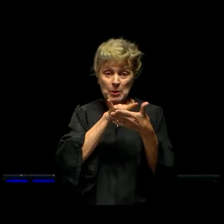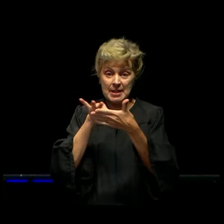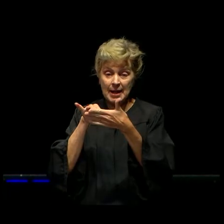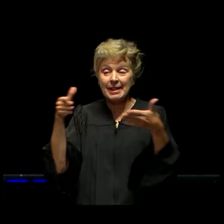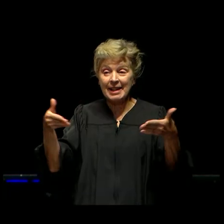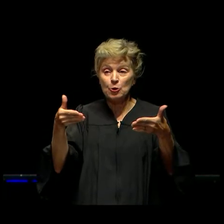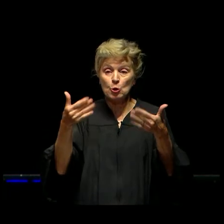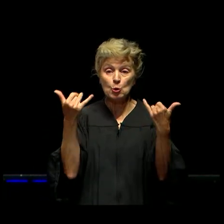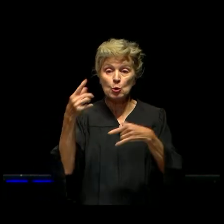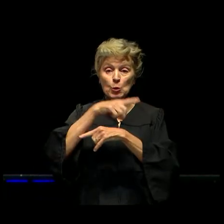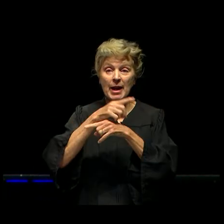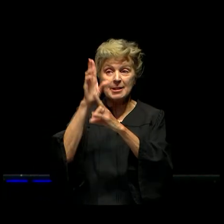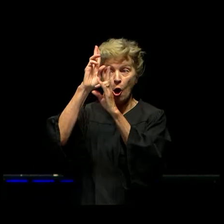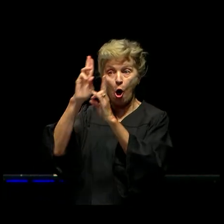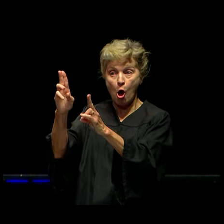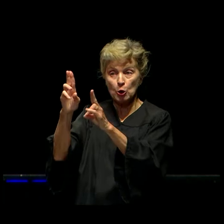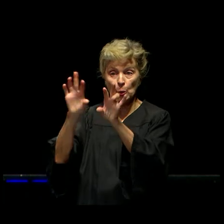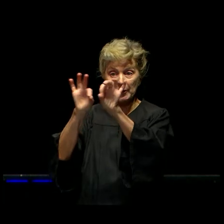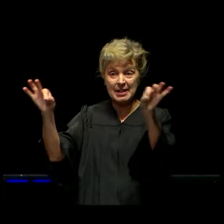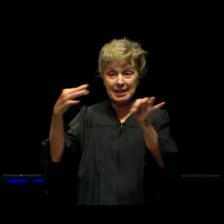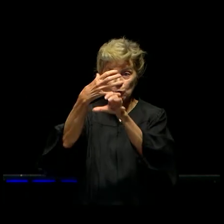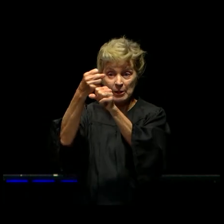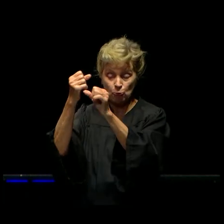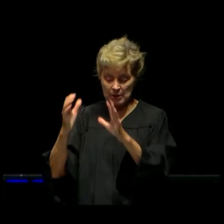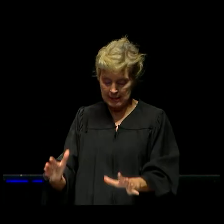degree recipient.